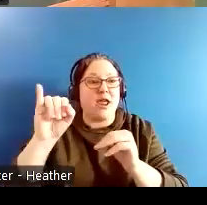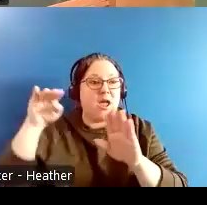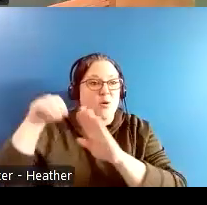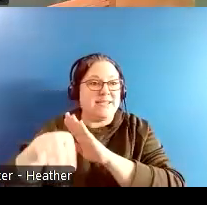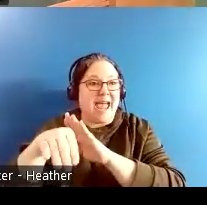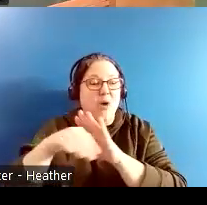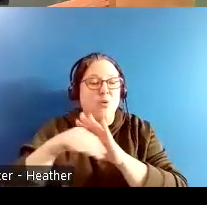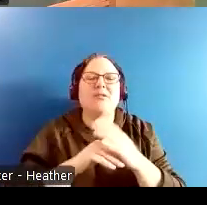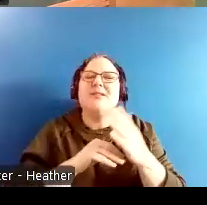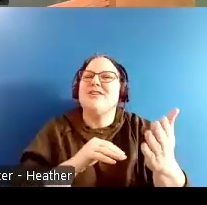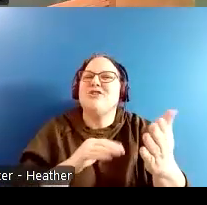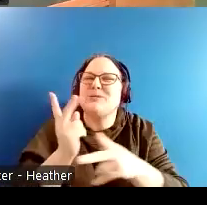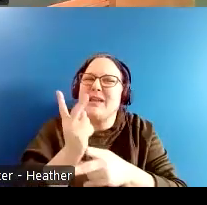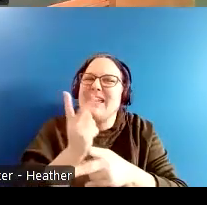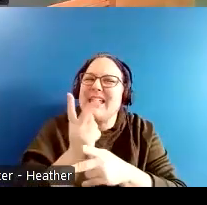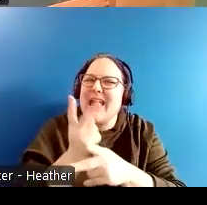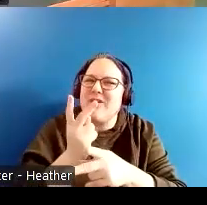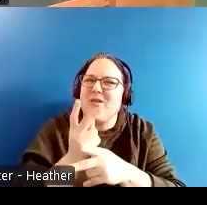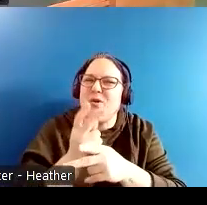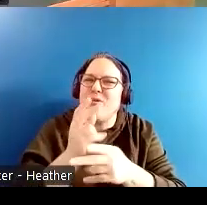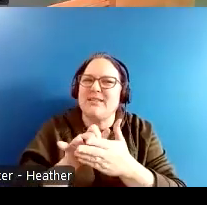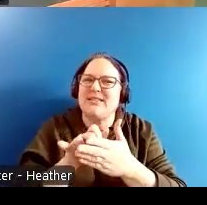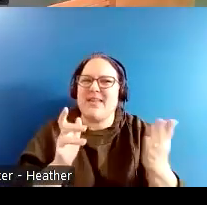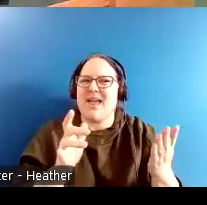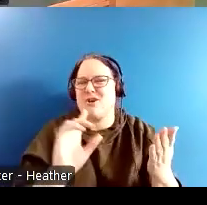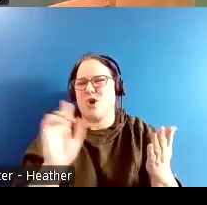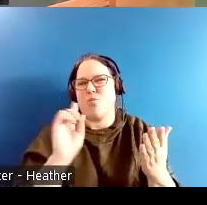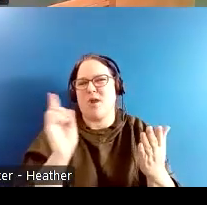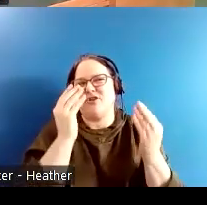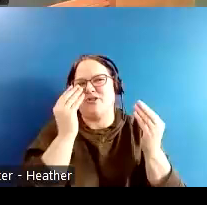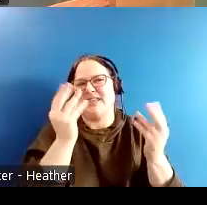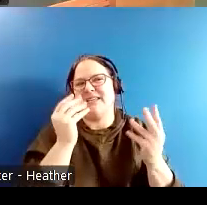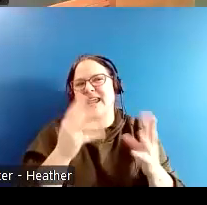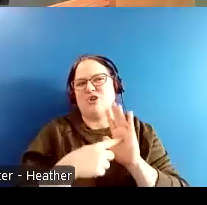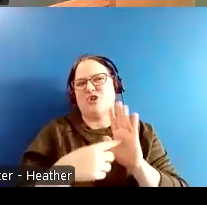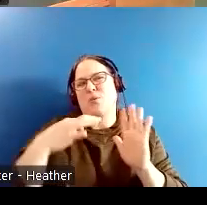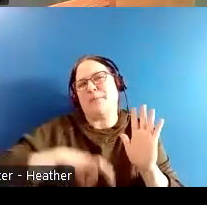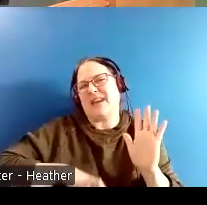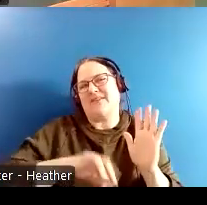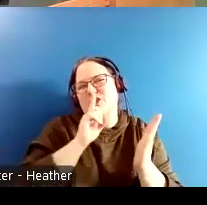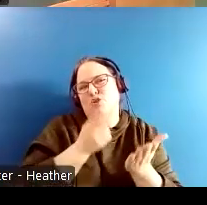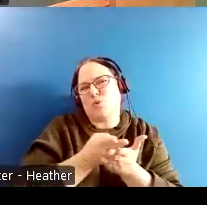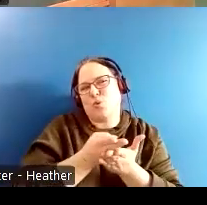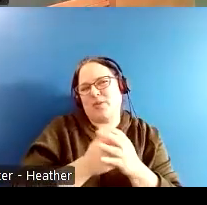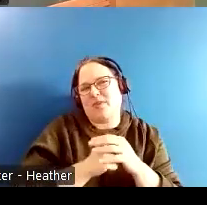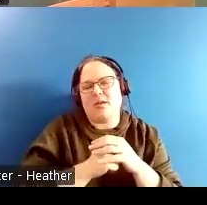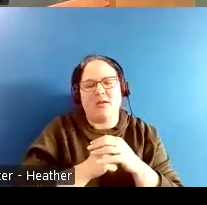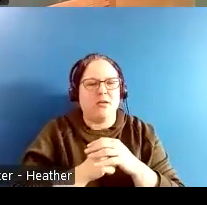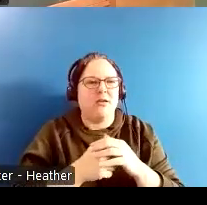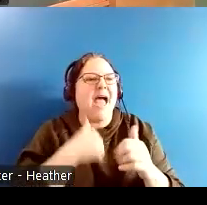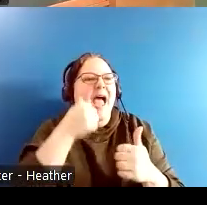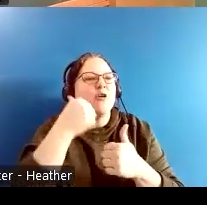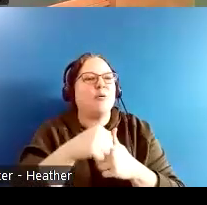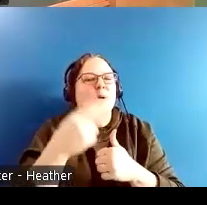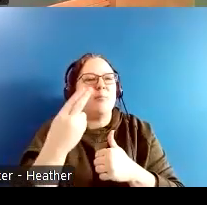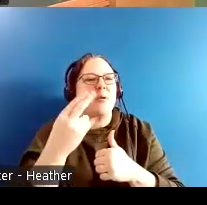Just be careful about that stuff and ask, where is the data to show true benefit? I think there was a hype cycle 10 years ago or so